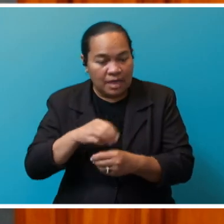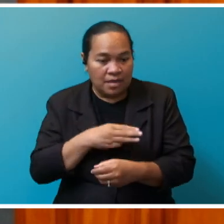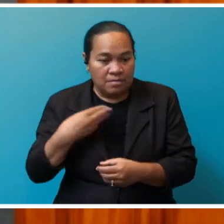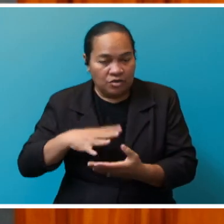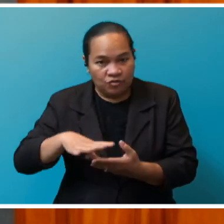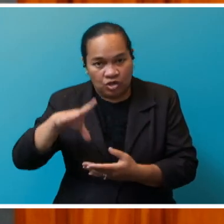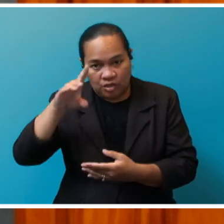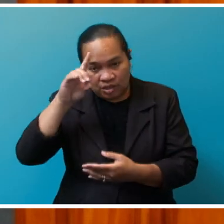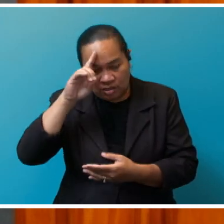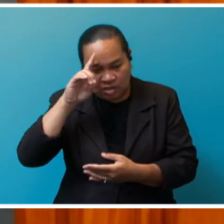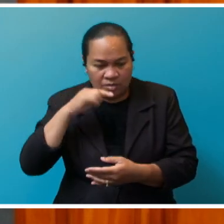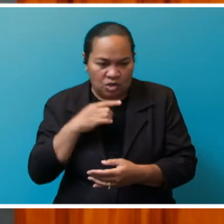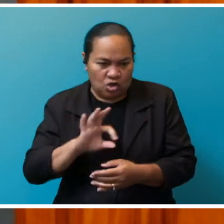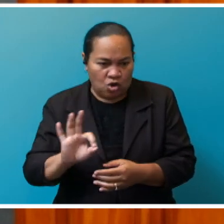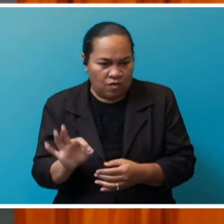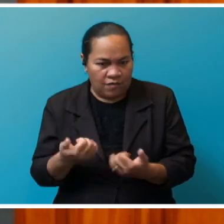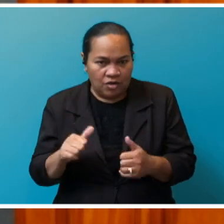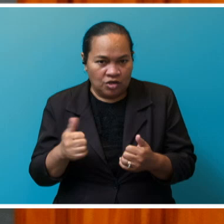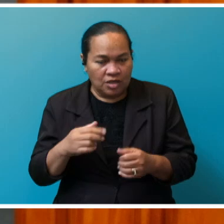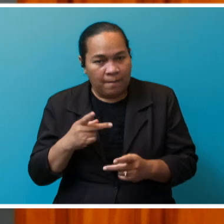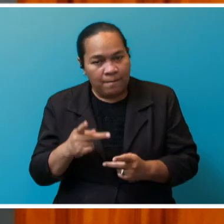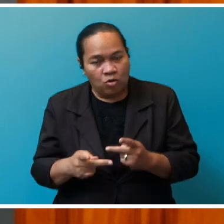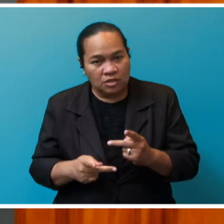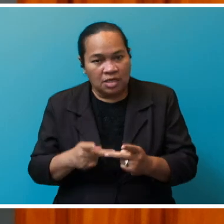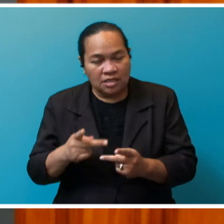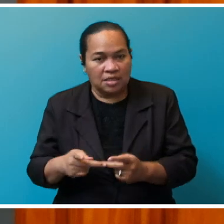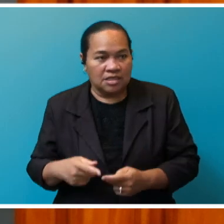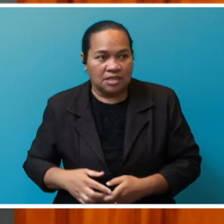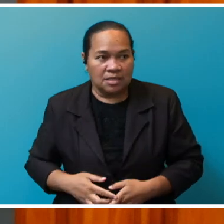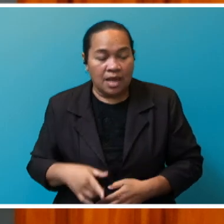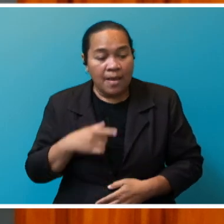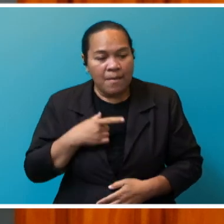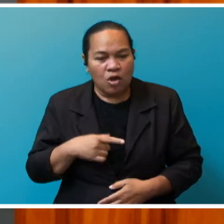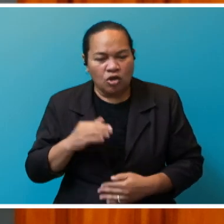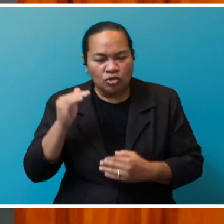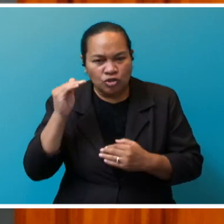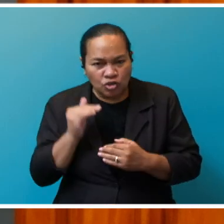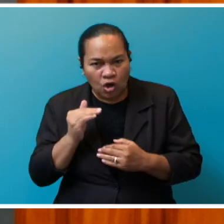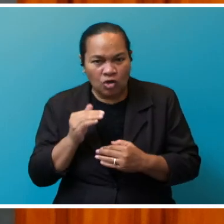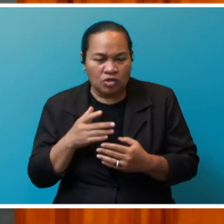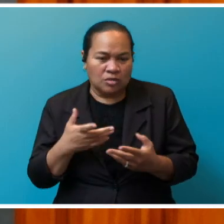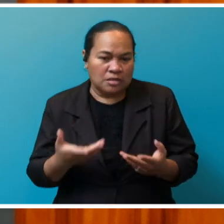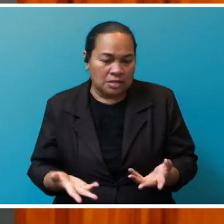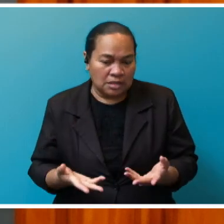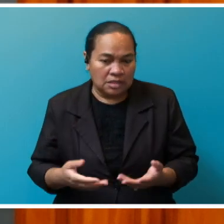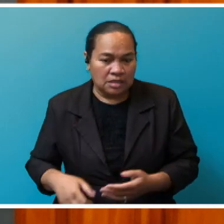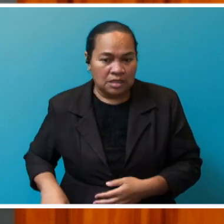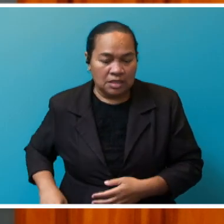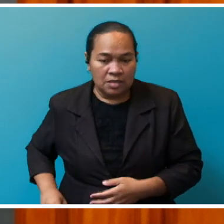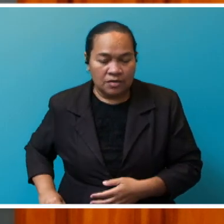but did not complete the process due to shortages of